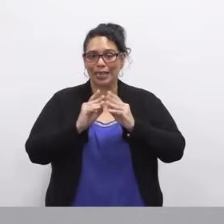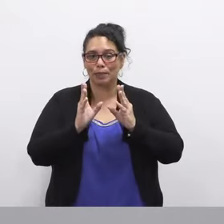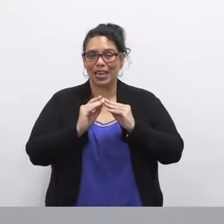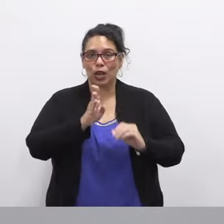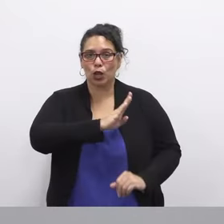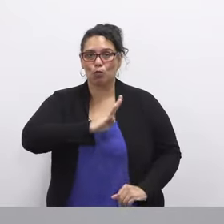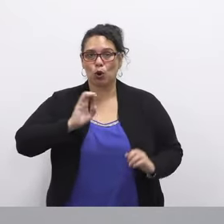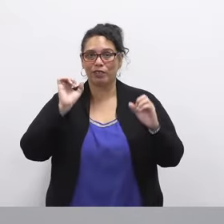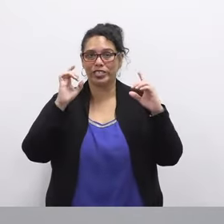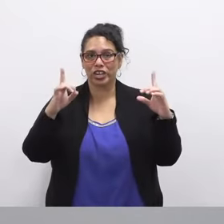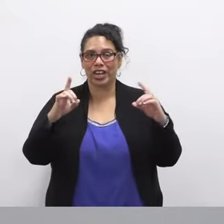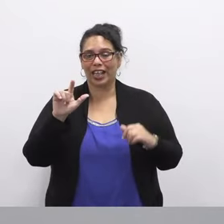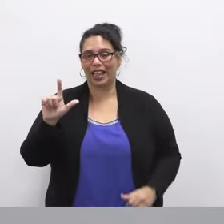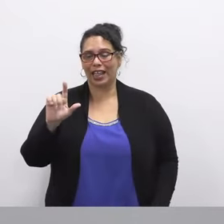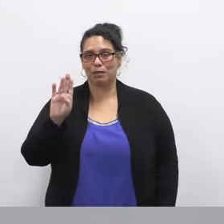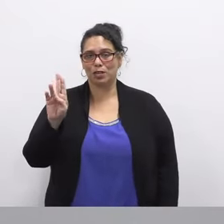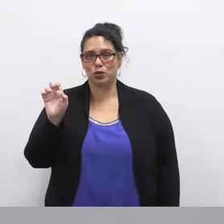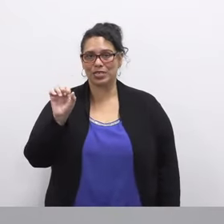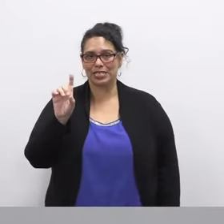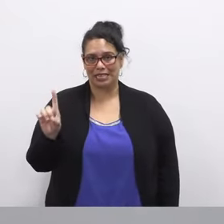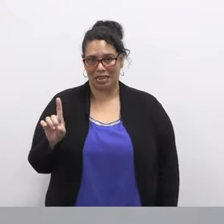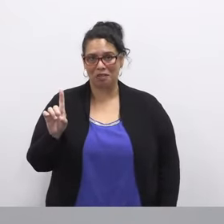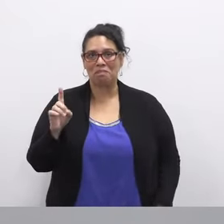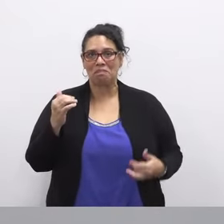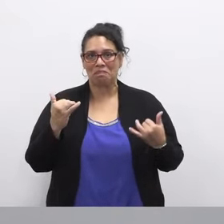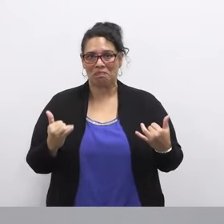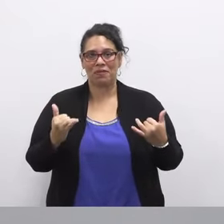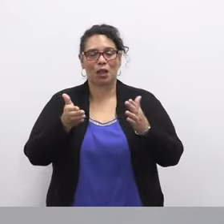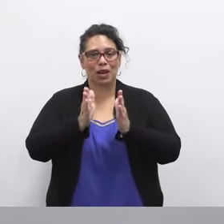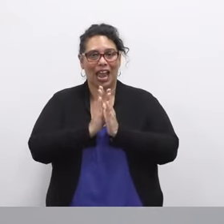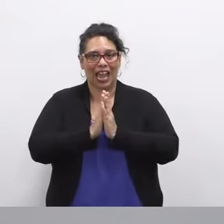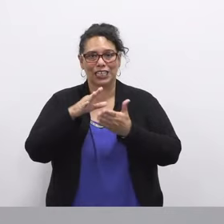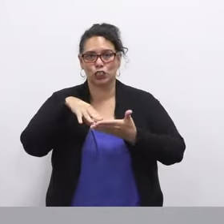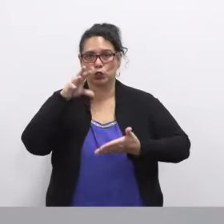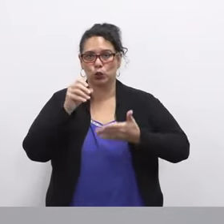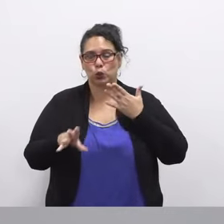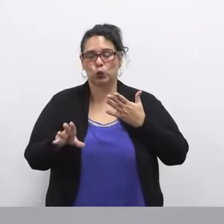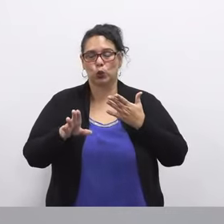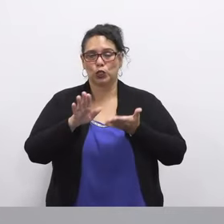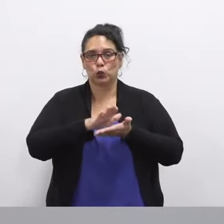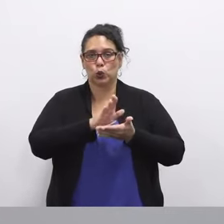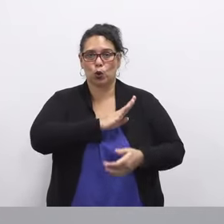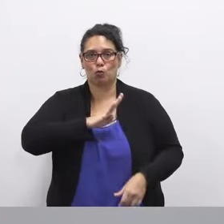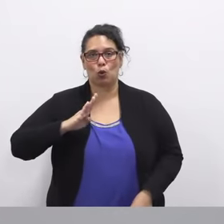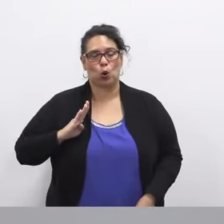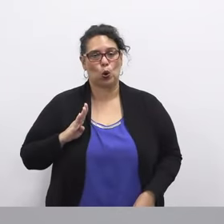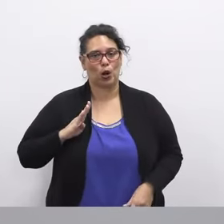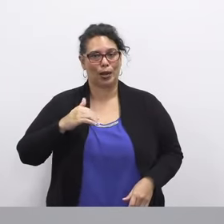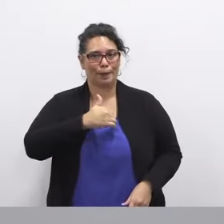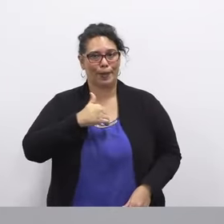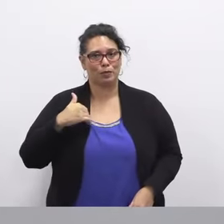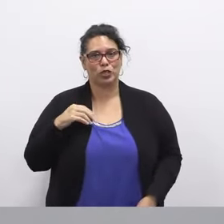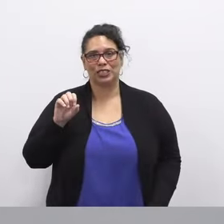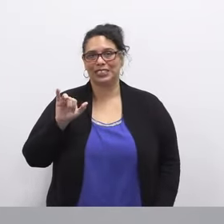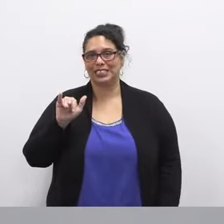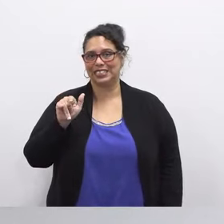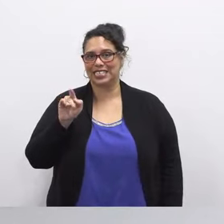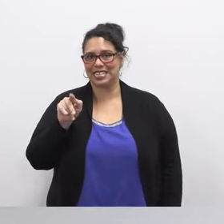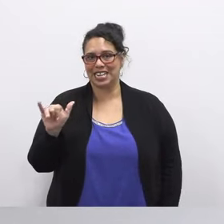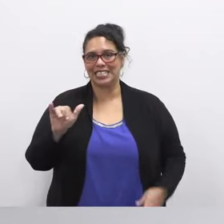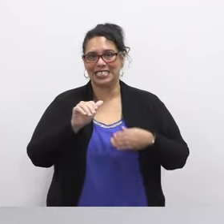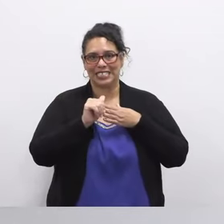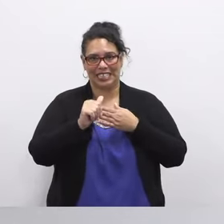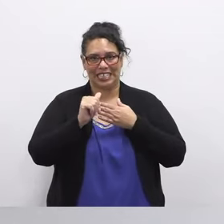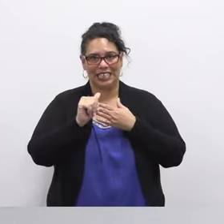Board of Education for LBUSD to order. I'm going to ask our student school board member, Sydney, to lead us in the Pledge of Allegiance.